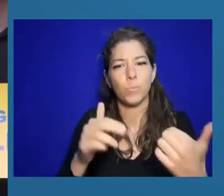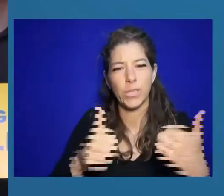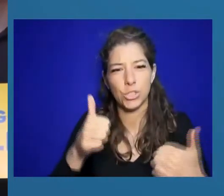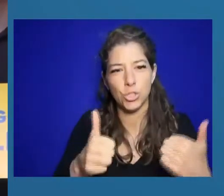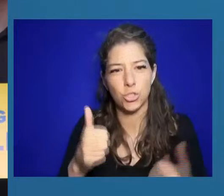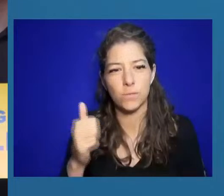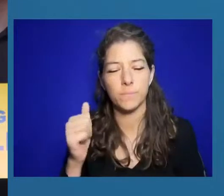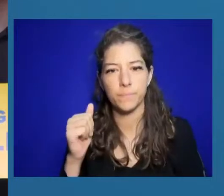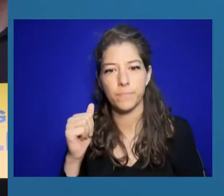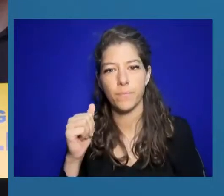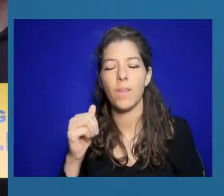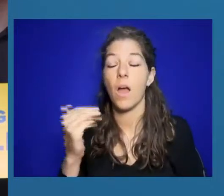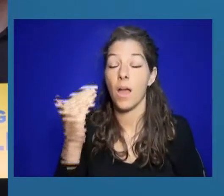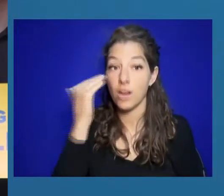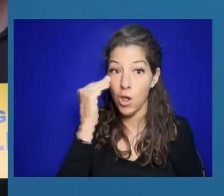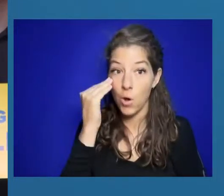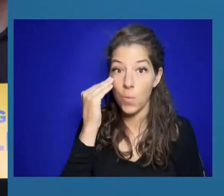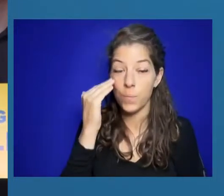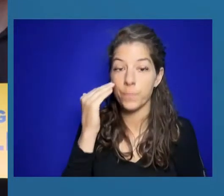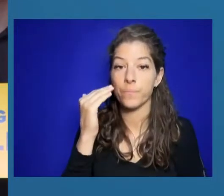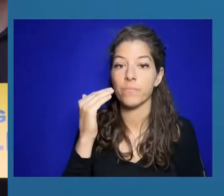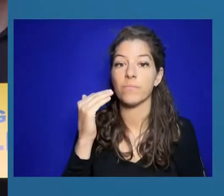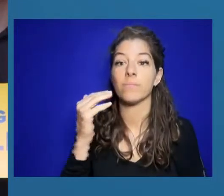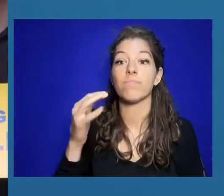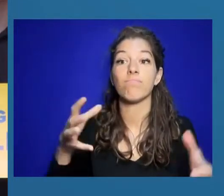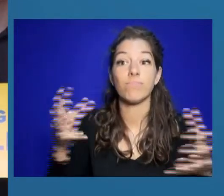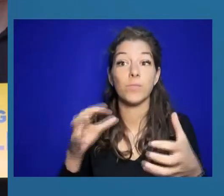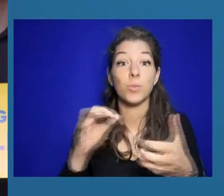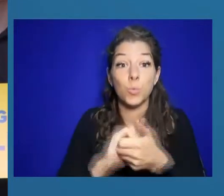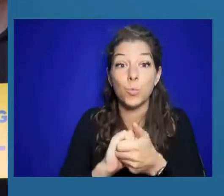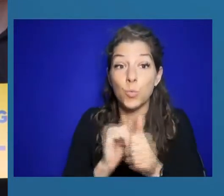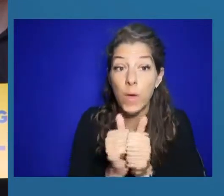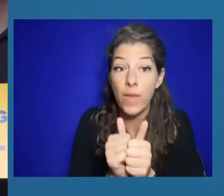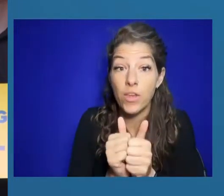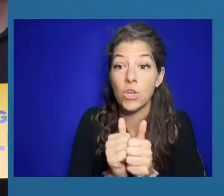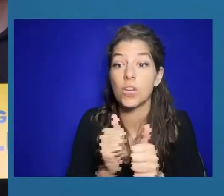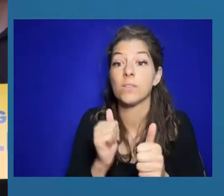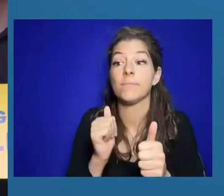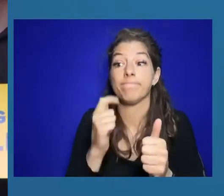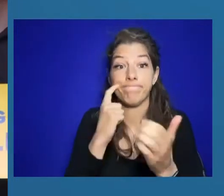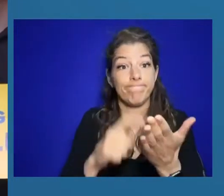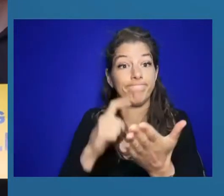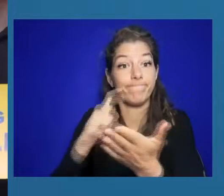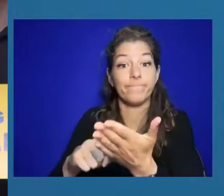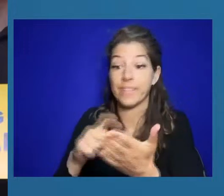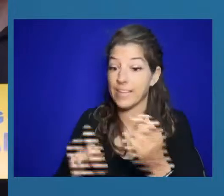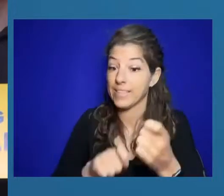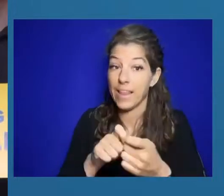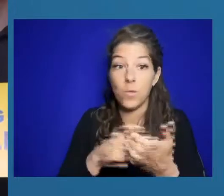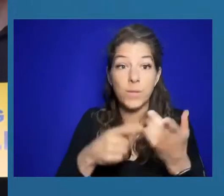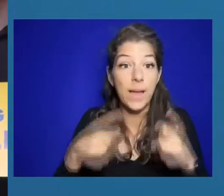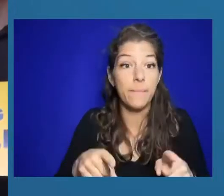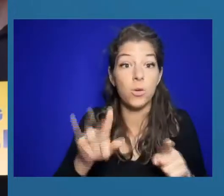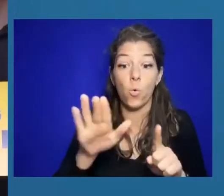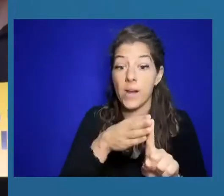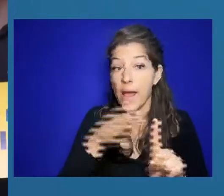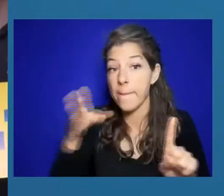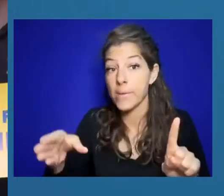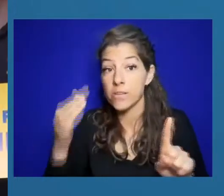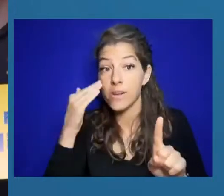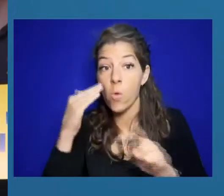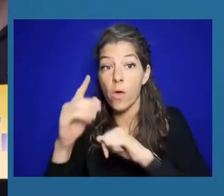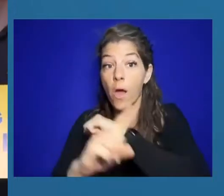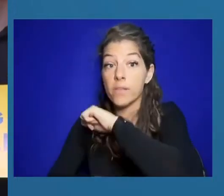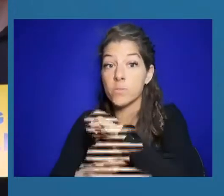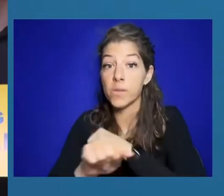And I know that standing together and calling out exactly what is happening so all your neighbors know the consequences,